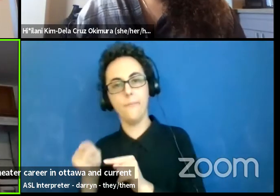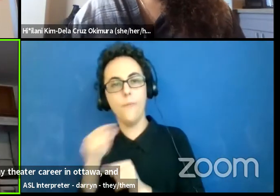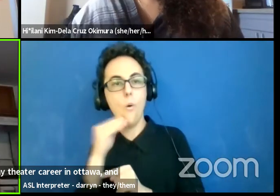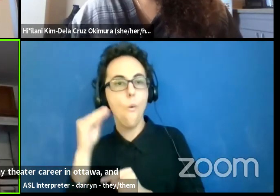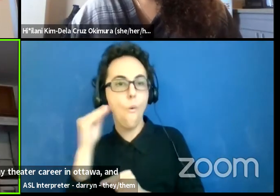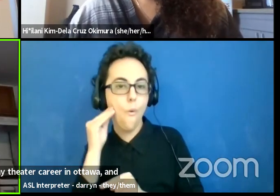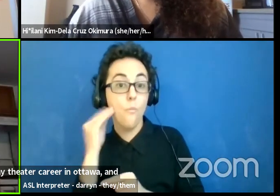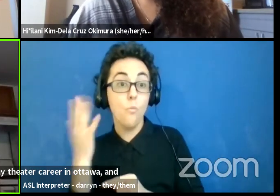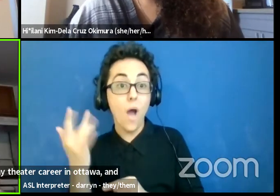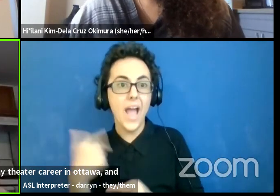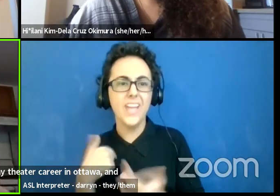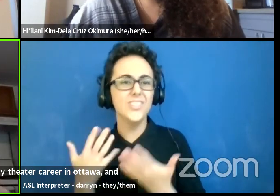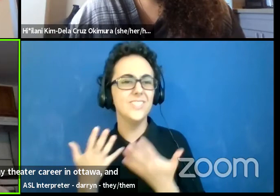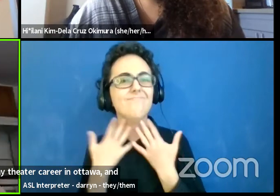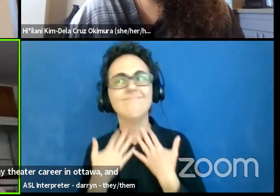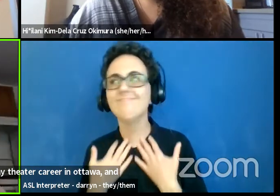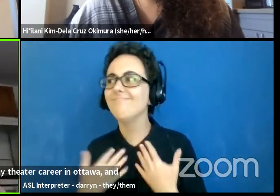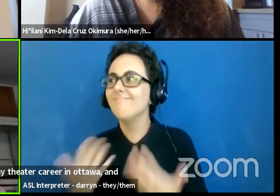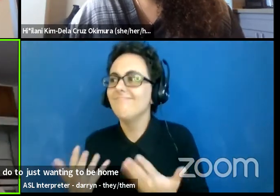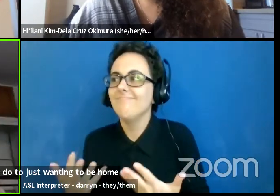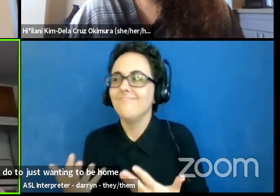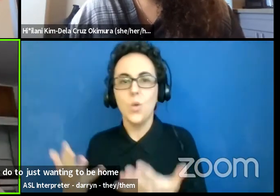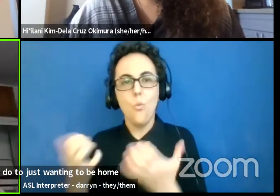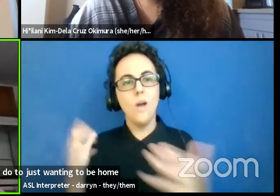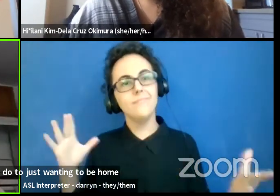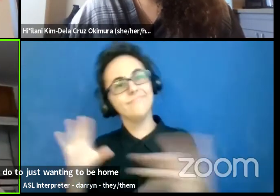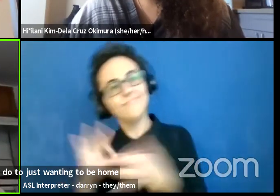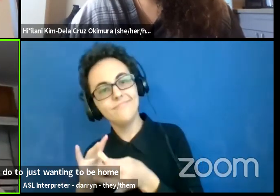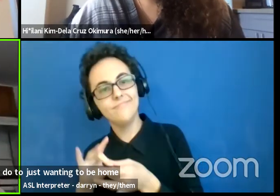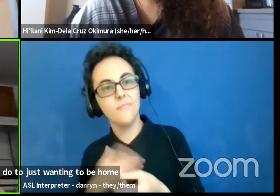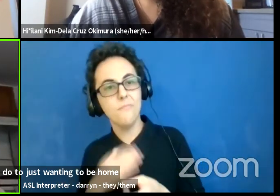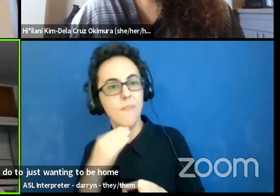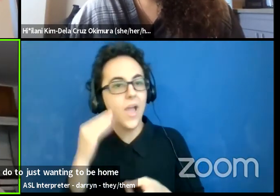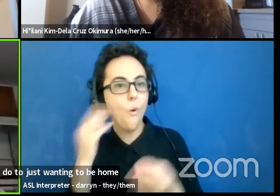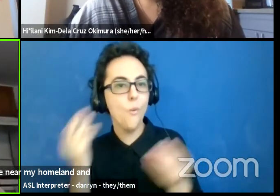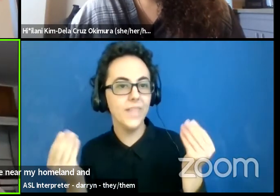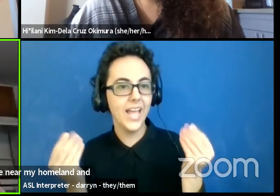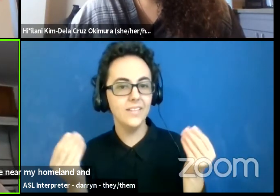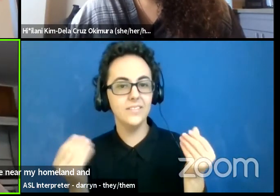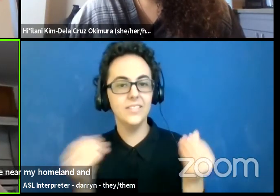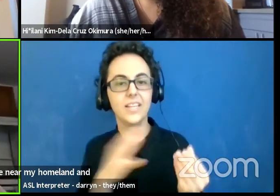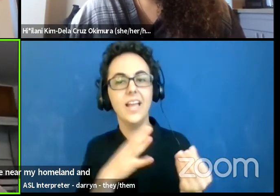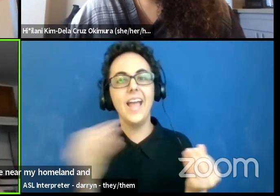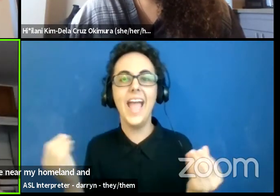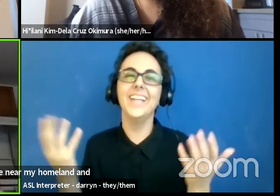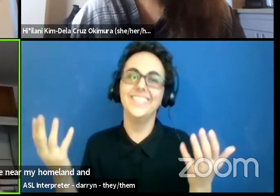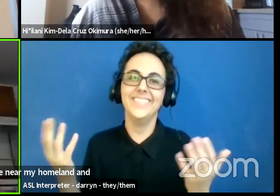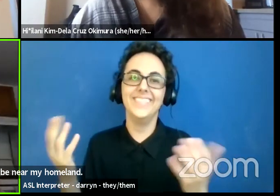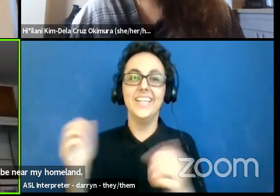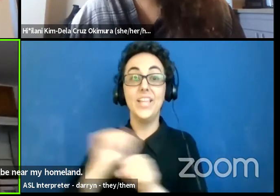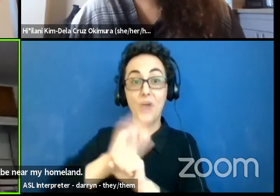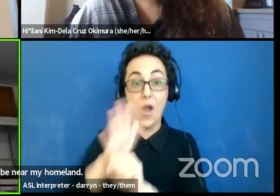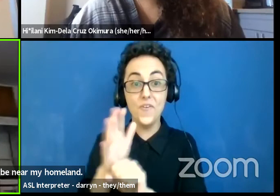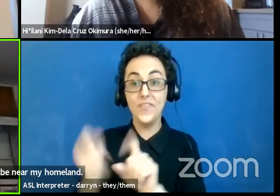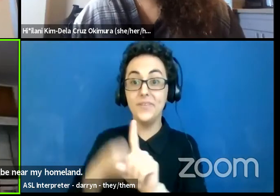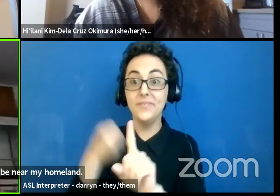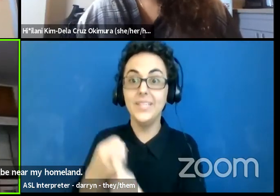just wanting to be home, wanting to be near my homelands. And then the pandemic kept me here.